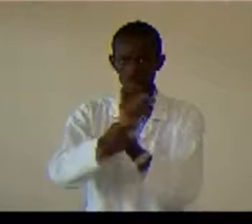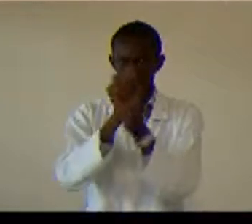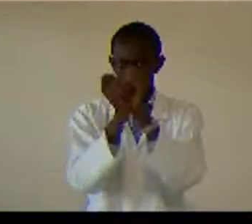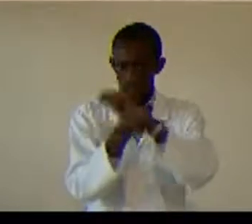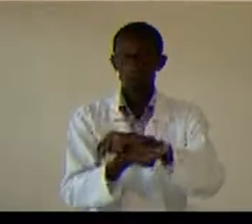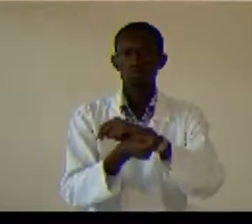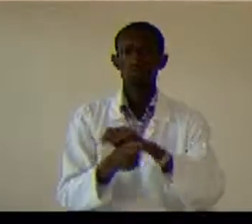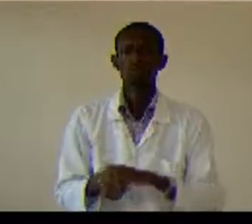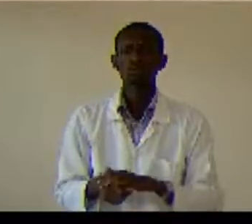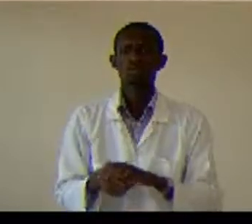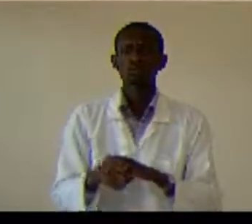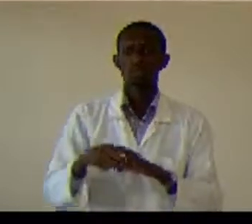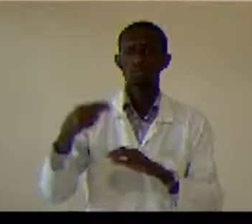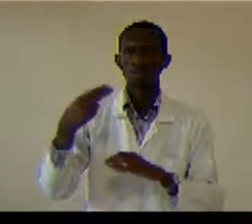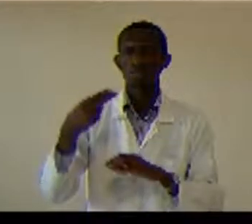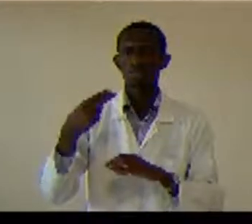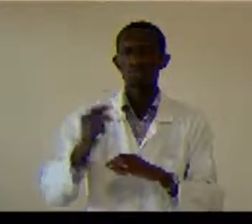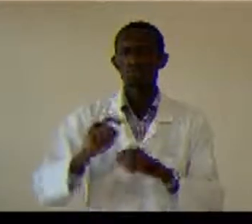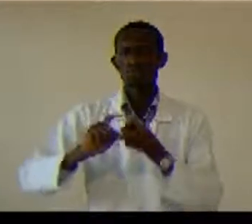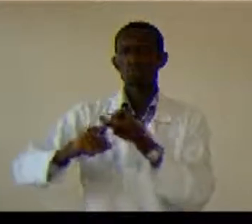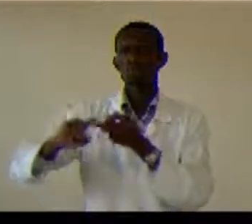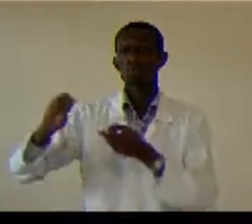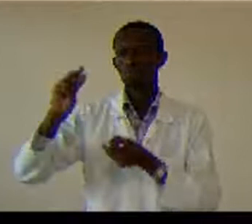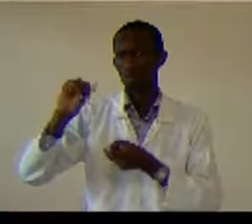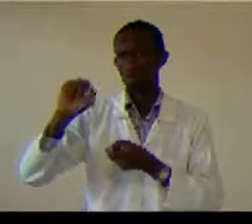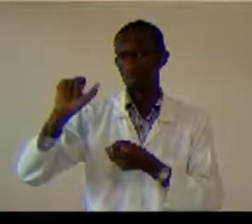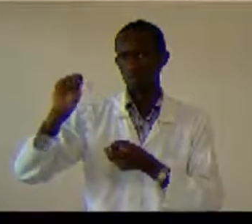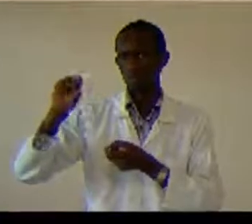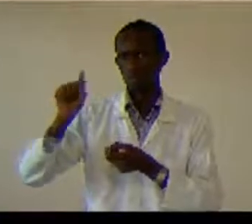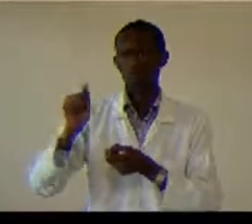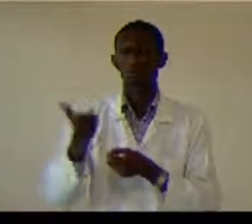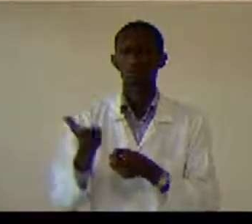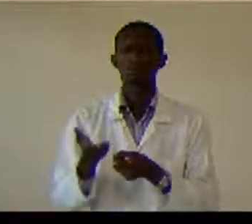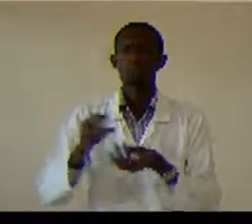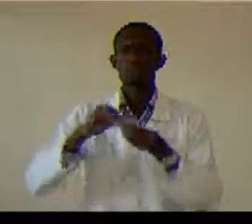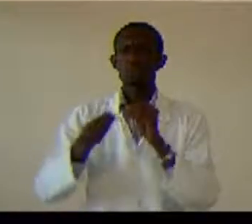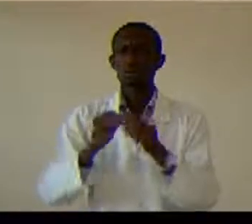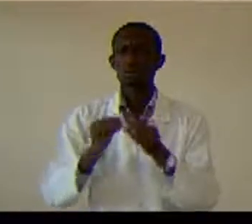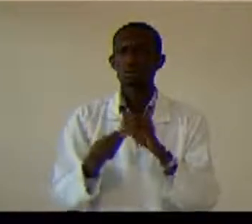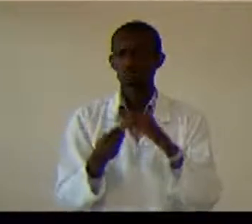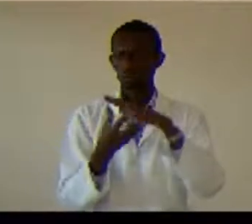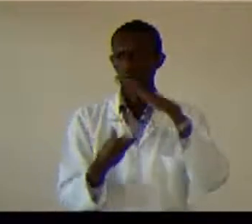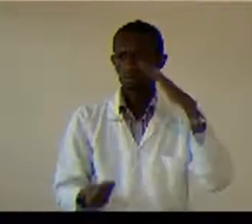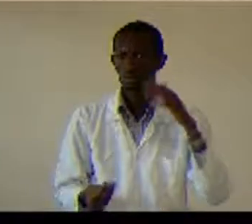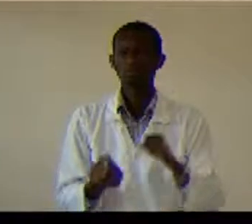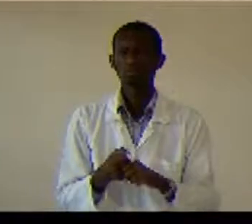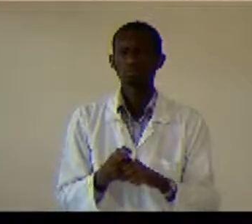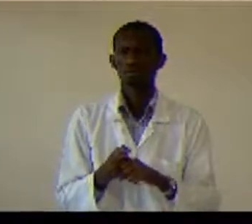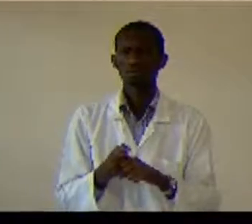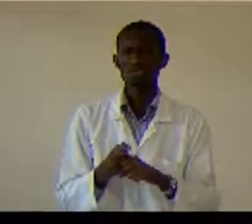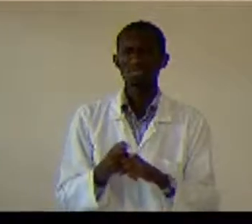proportional to the mass only. So, amount of heat absorbed by any substance changing its